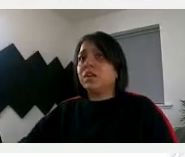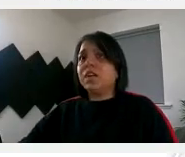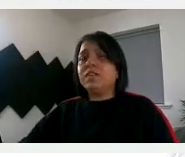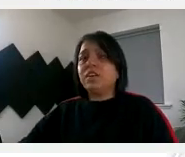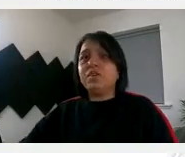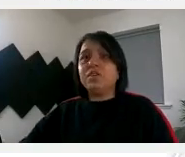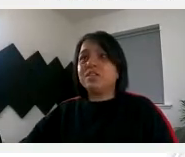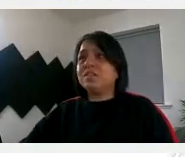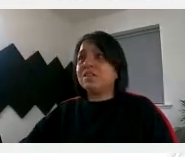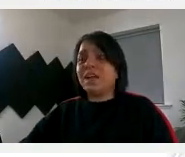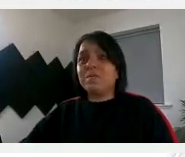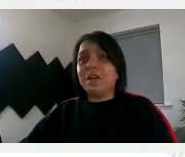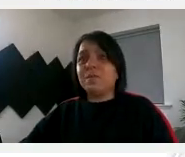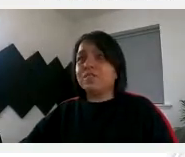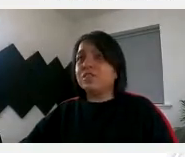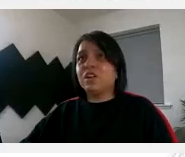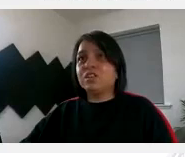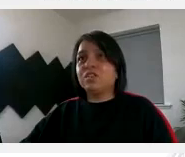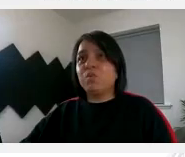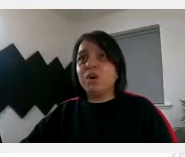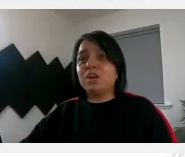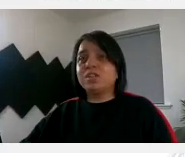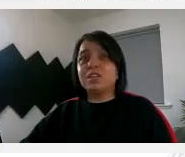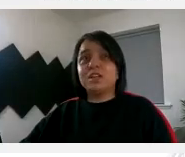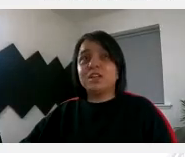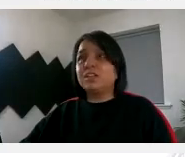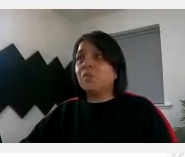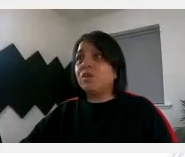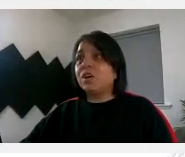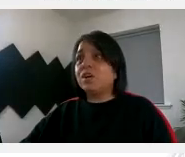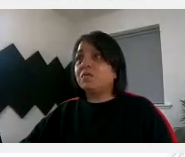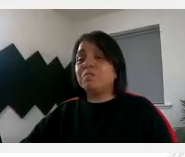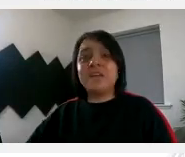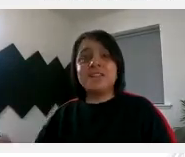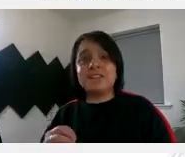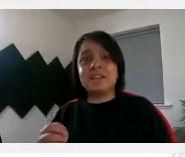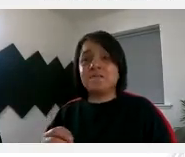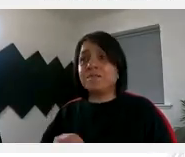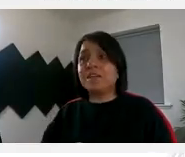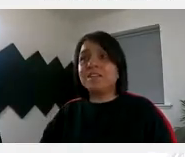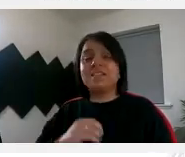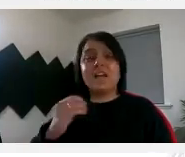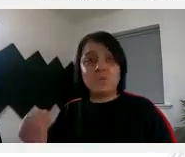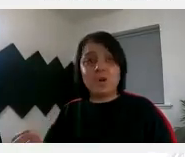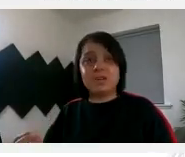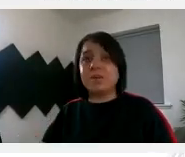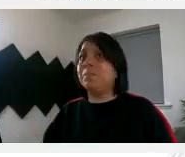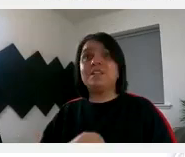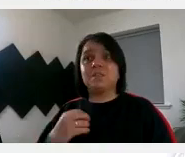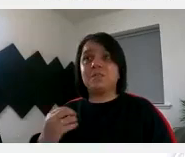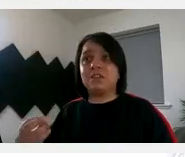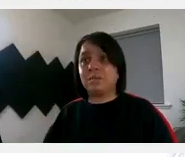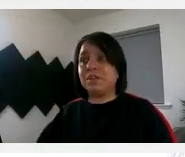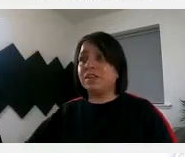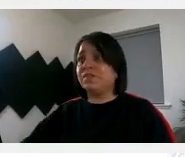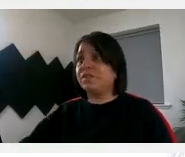So even though we use the same language, there's lots of words that it's the same word, but it means